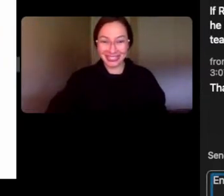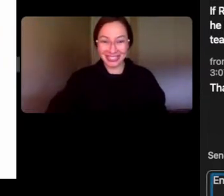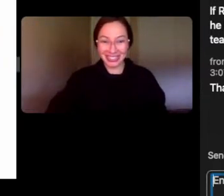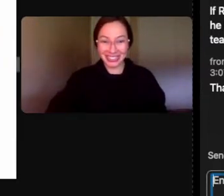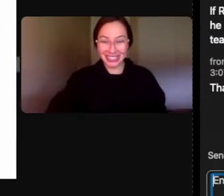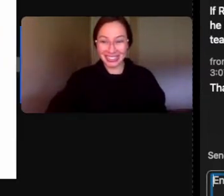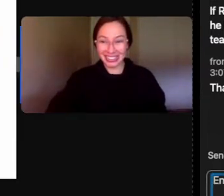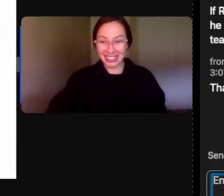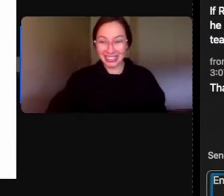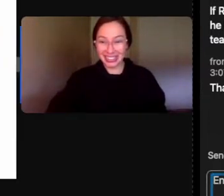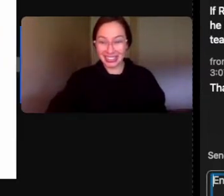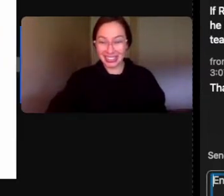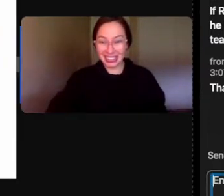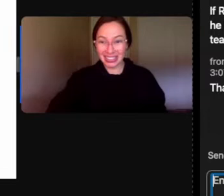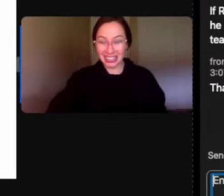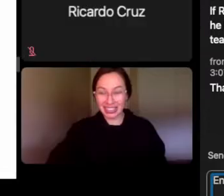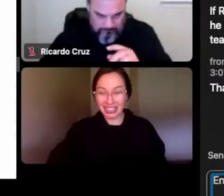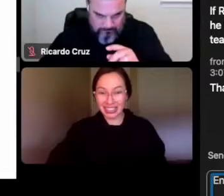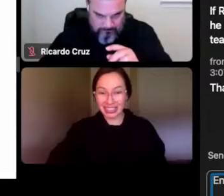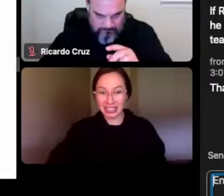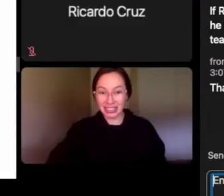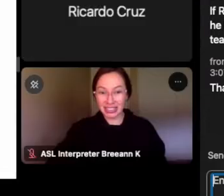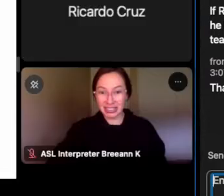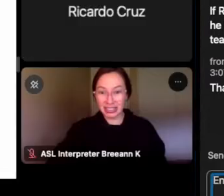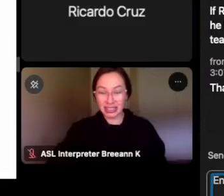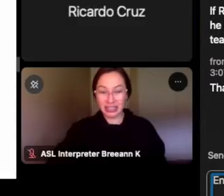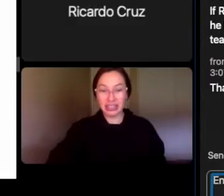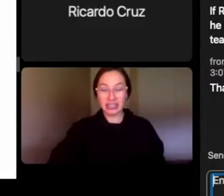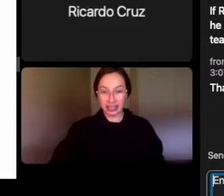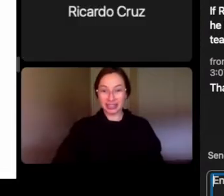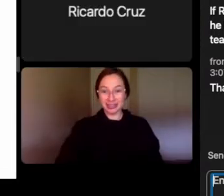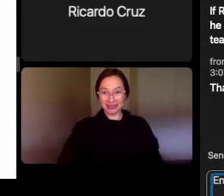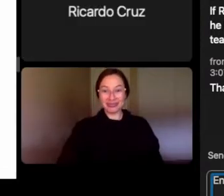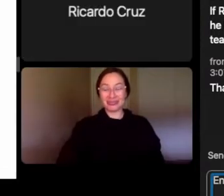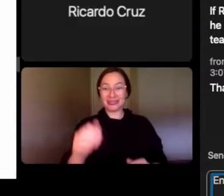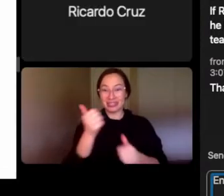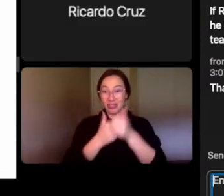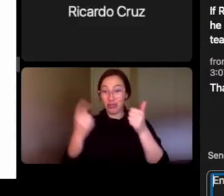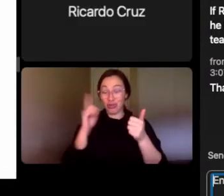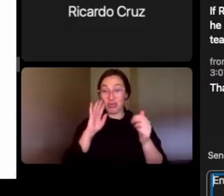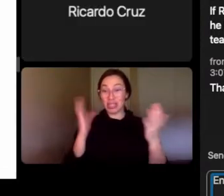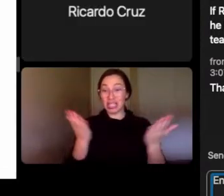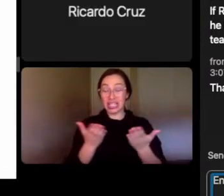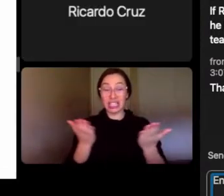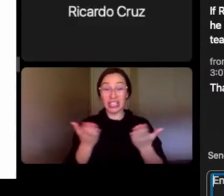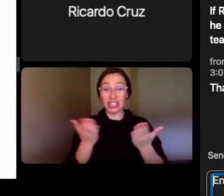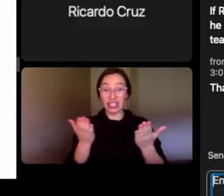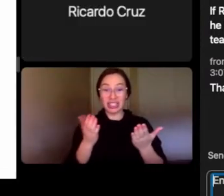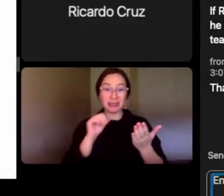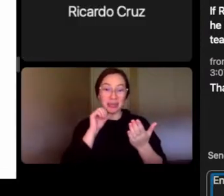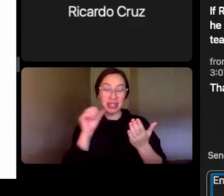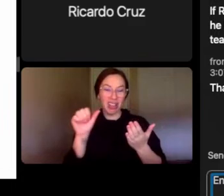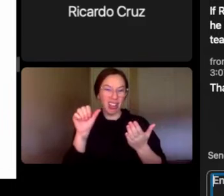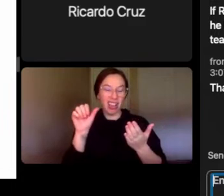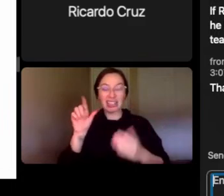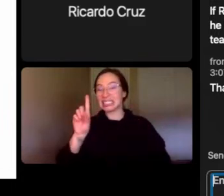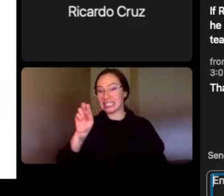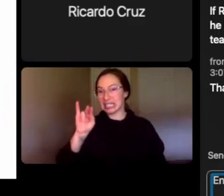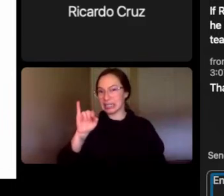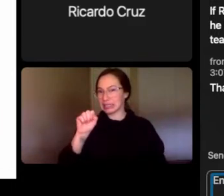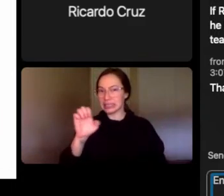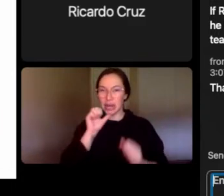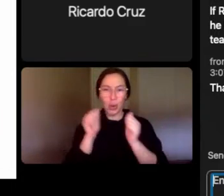You got the script right. So I think we got everybody that's going to be here. Bernice is not going to be with us.